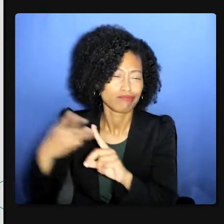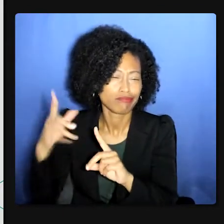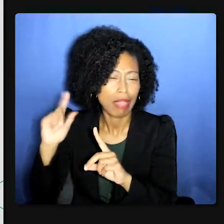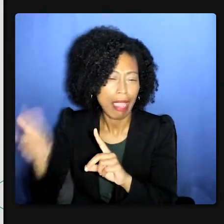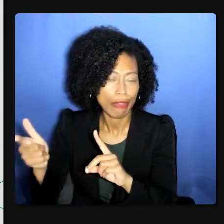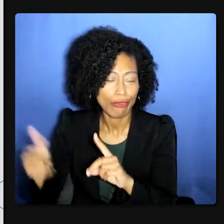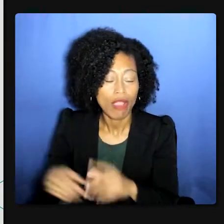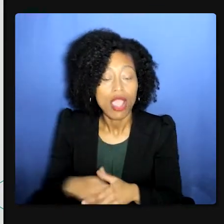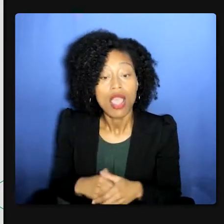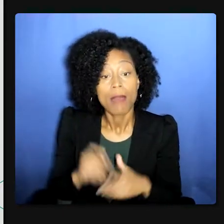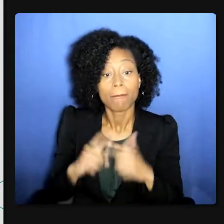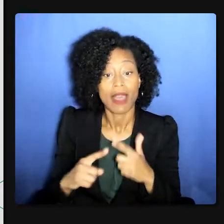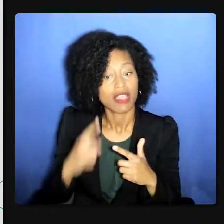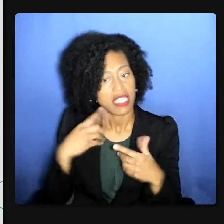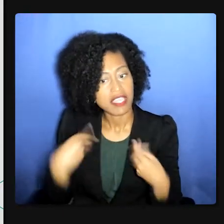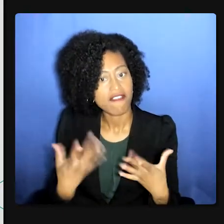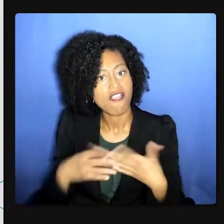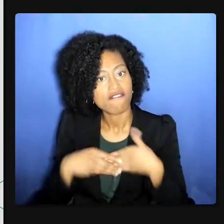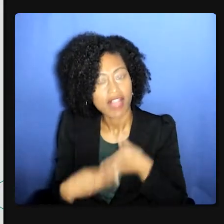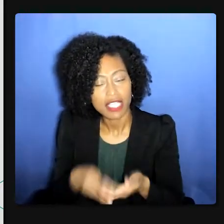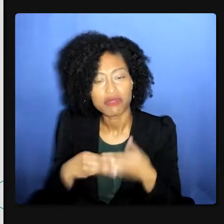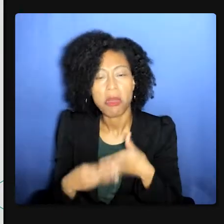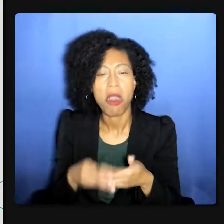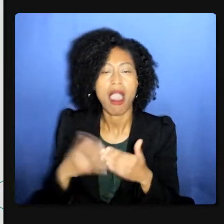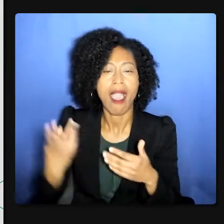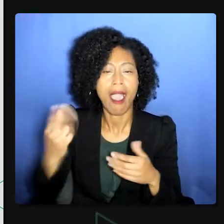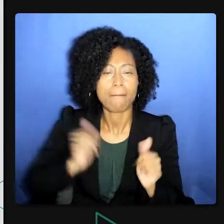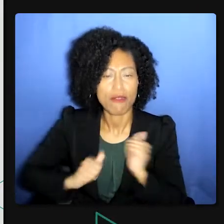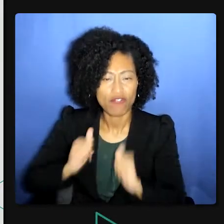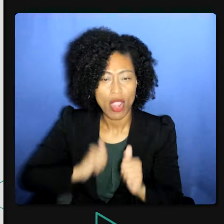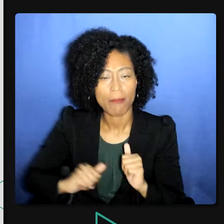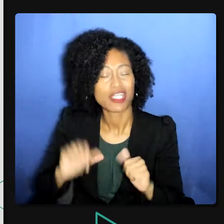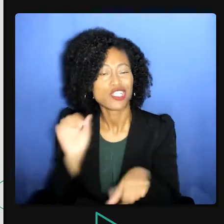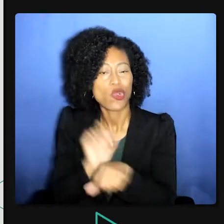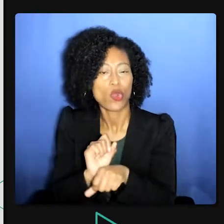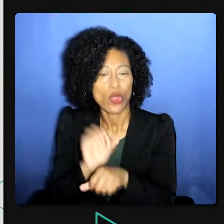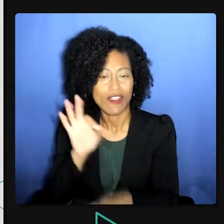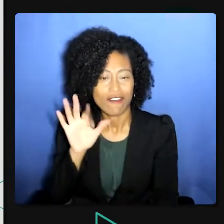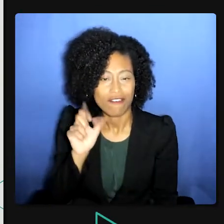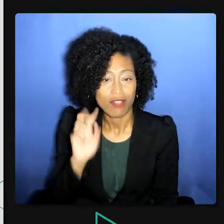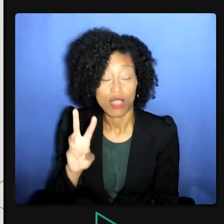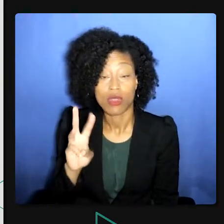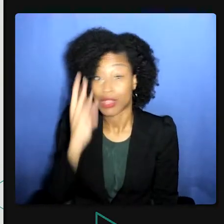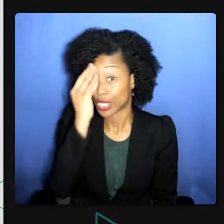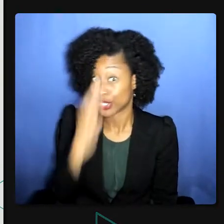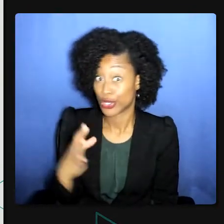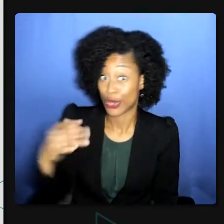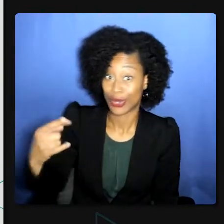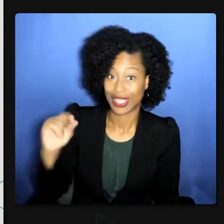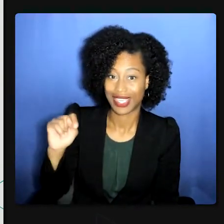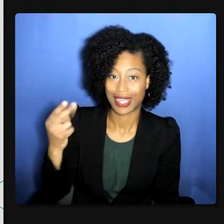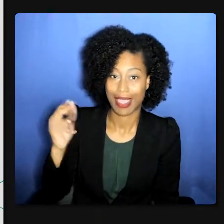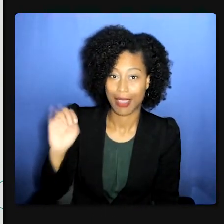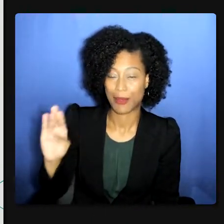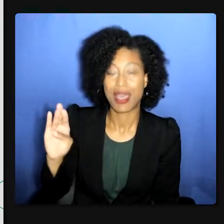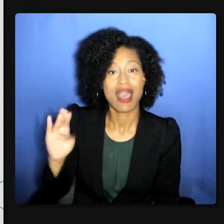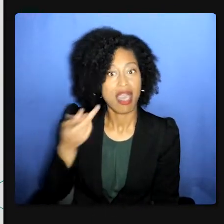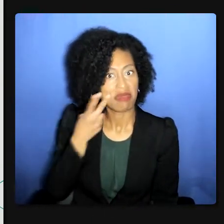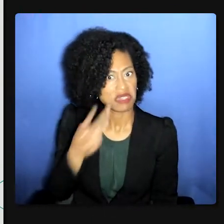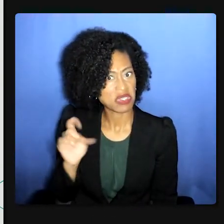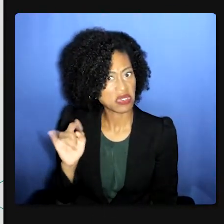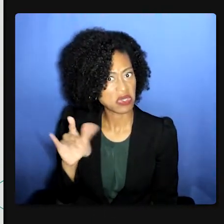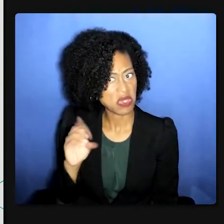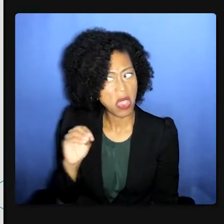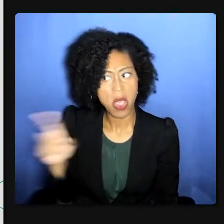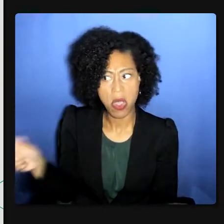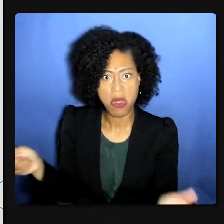build flexible, reliable, high-performance workflows. Now, just a quick word about GitHub. We're seeing studios explore a blend of GitHub